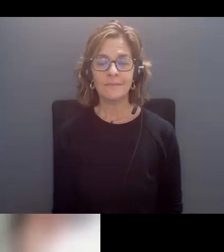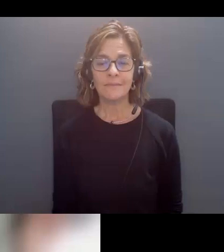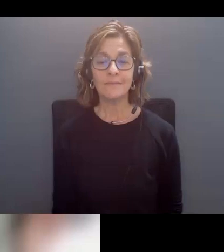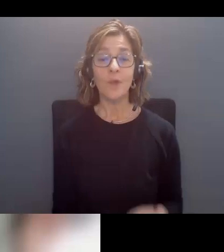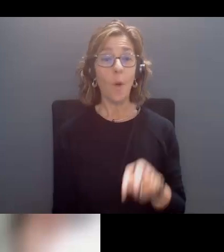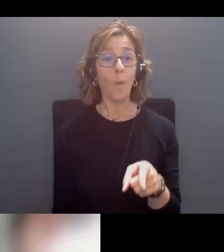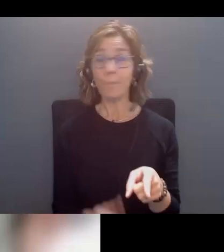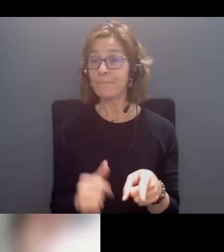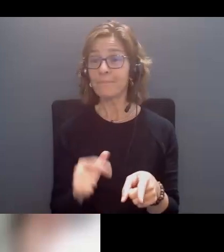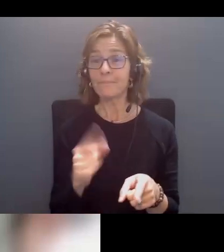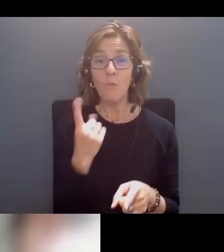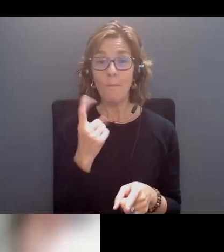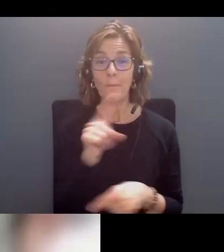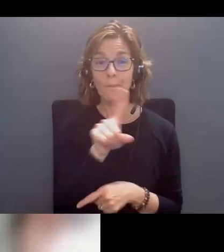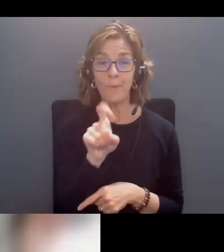Oh, we have another one.